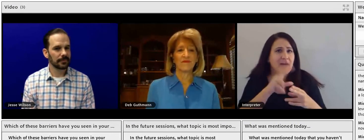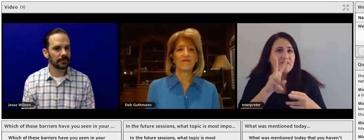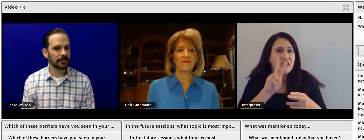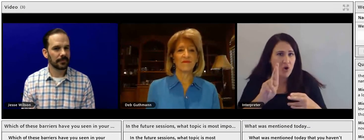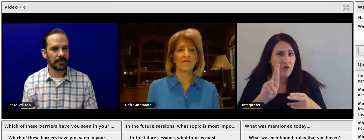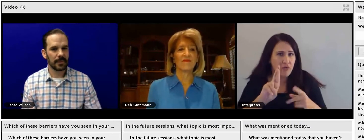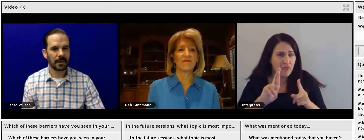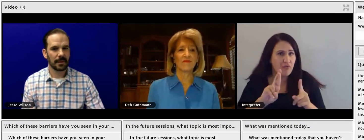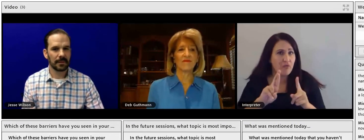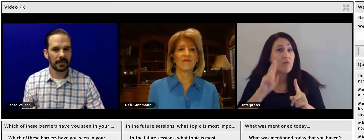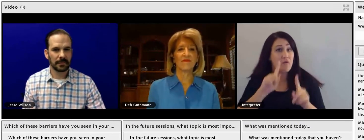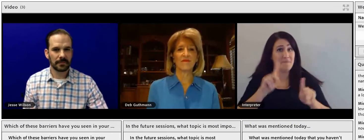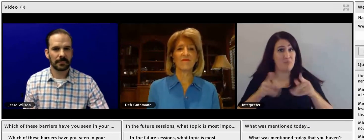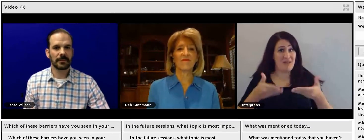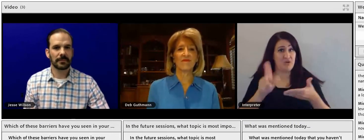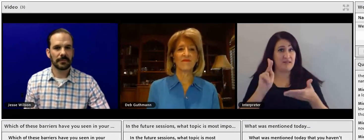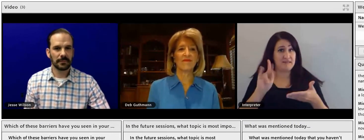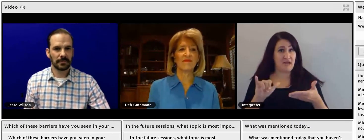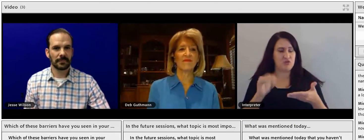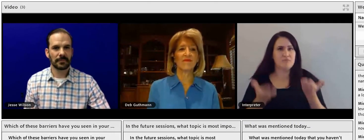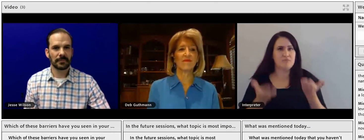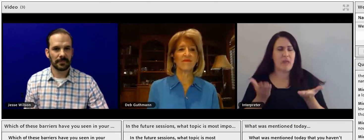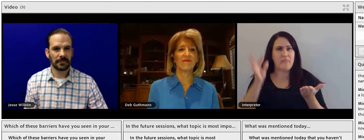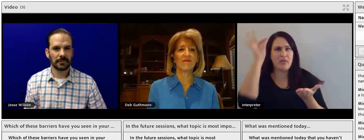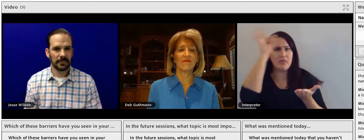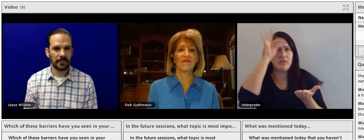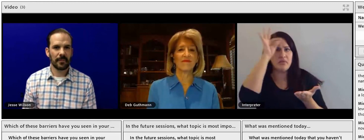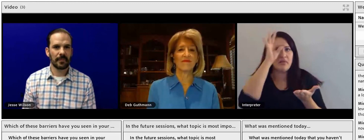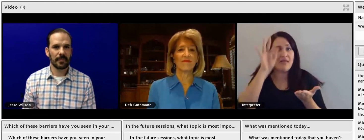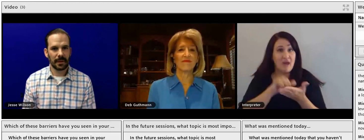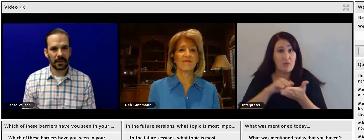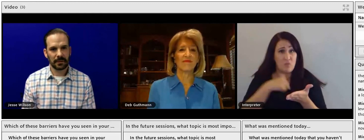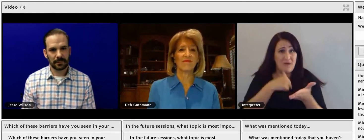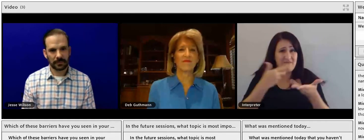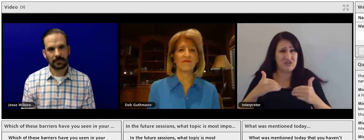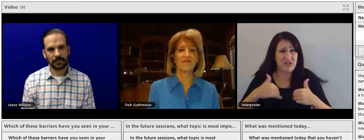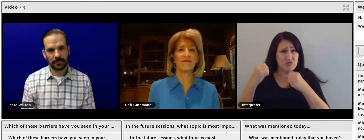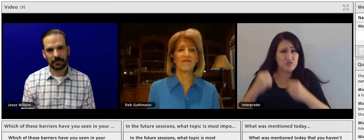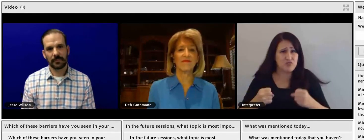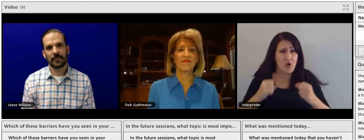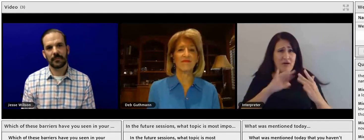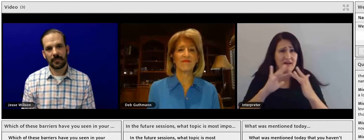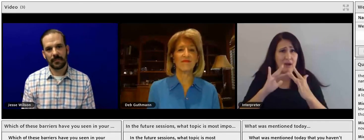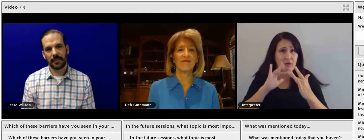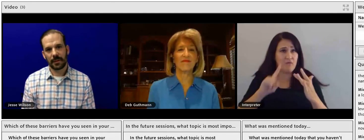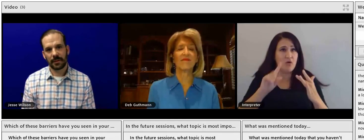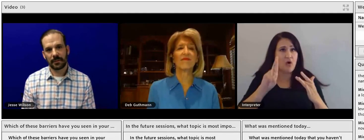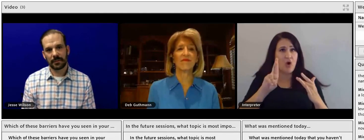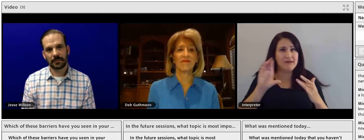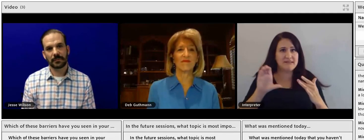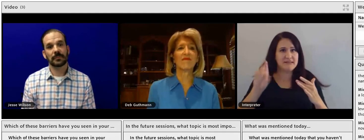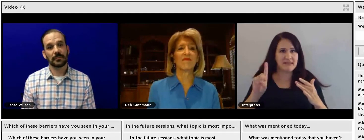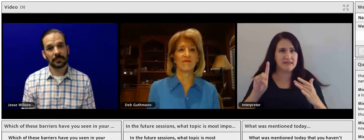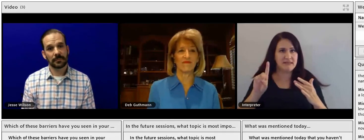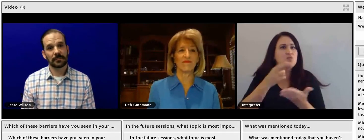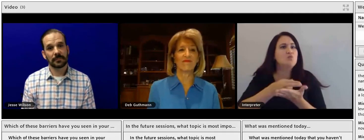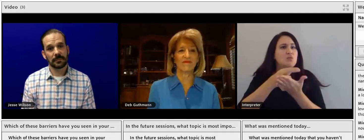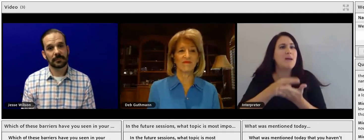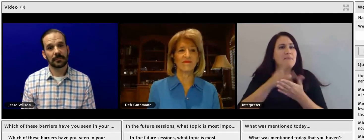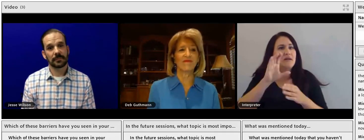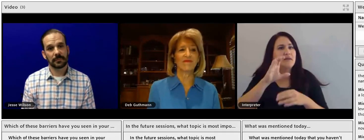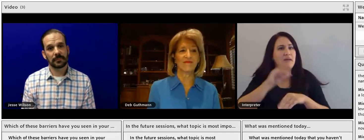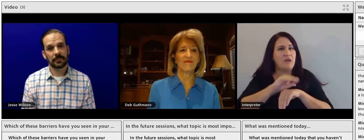For those of you here in Kentucky, you might not know that we have a strong network of RCDs, or Rehabilitation Counselors